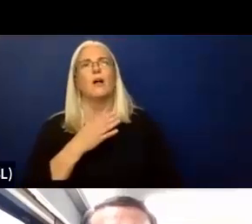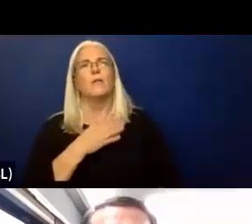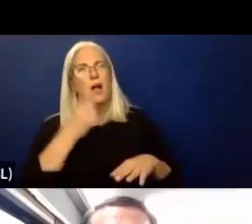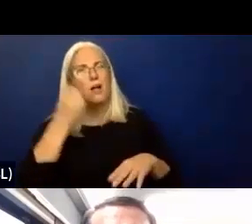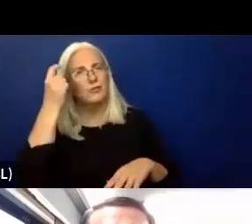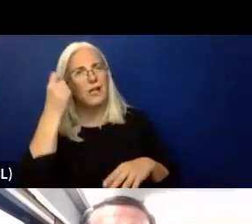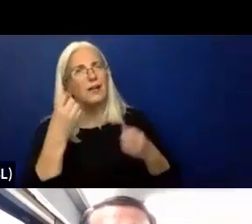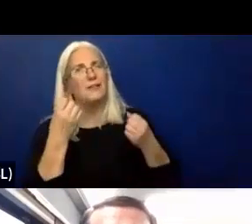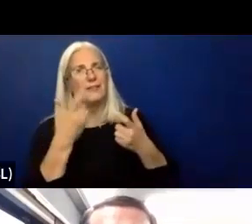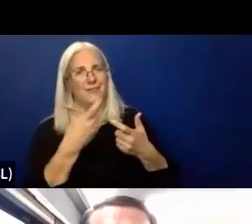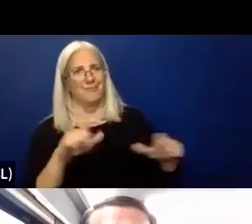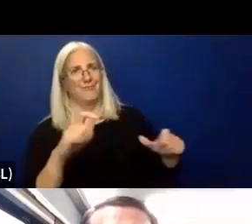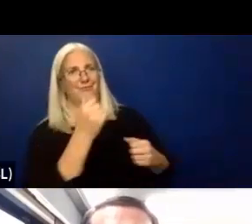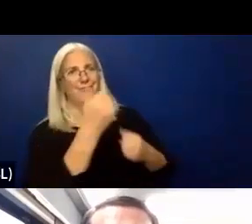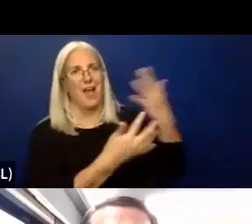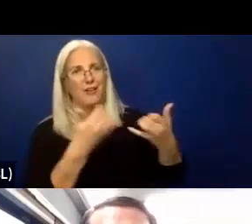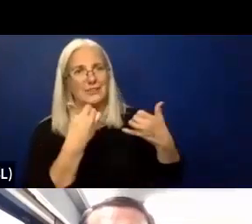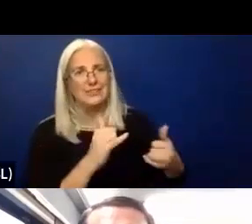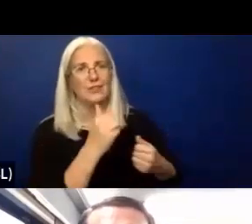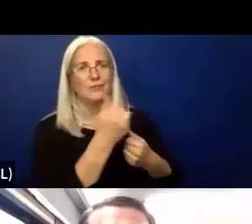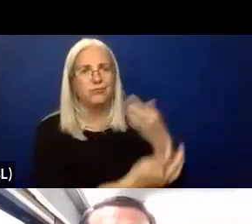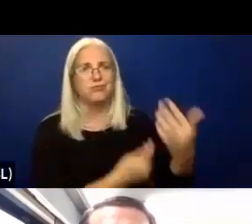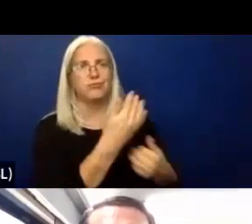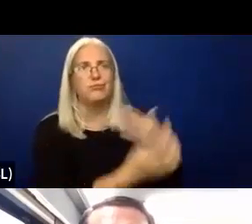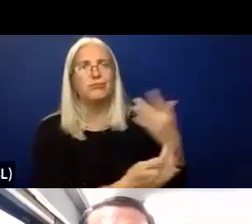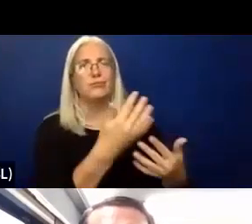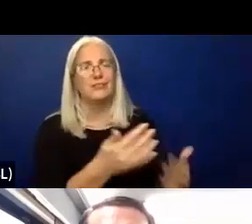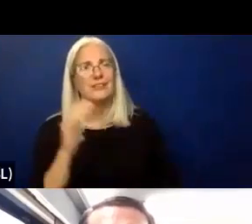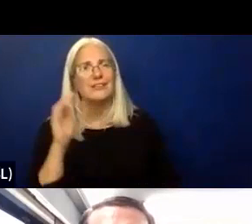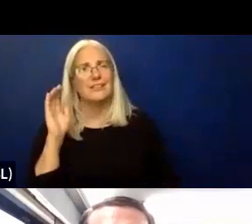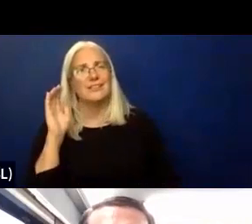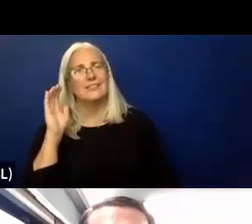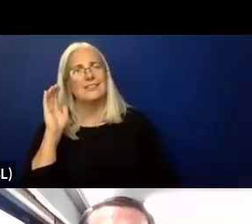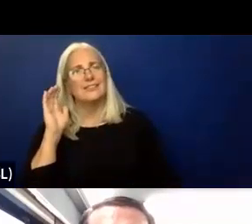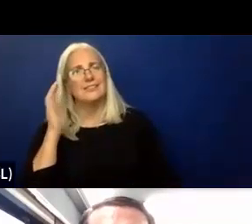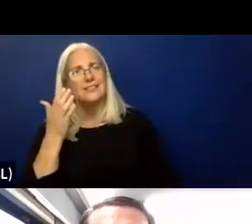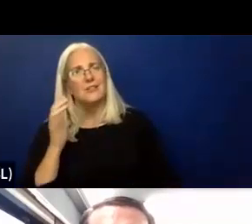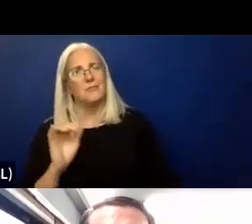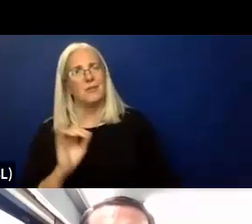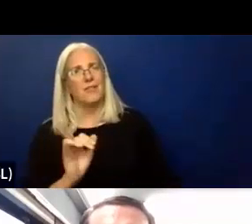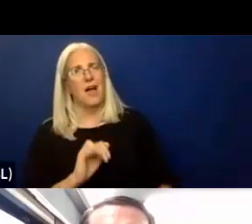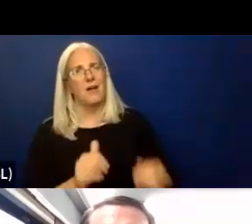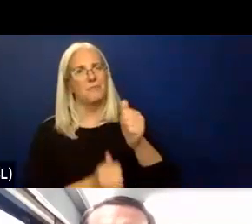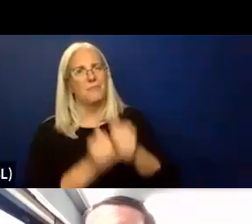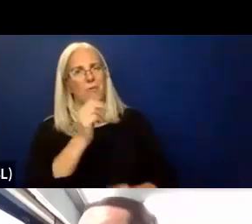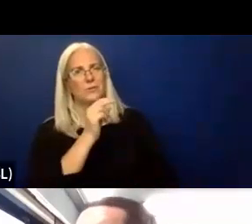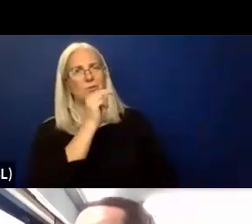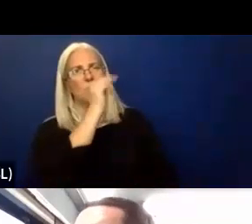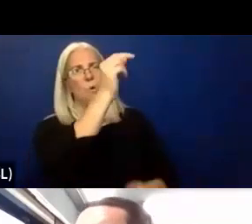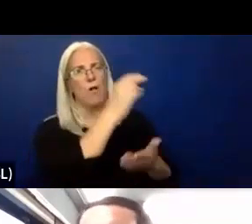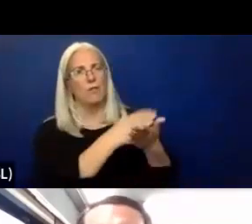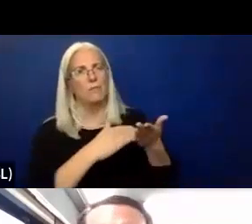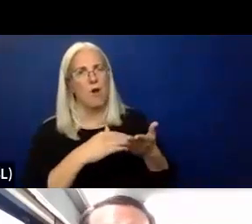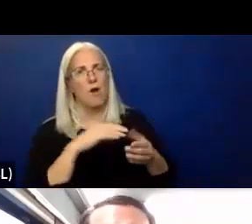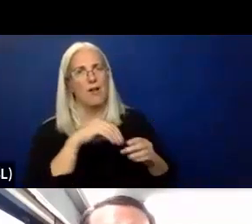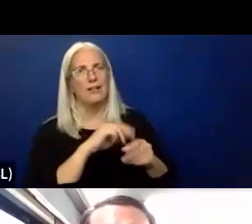for Chief Nichols or Chief Gosner, seems to be on either the northern side of the fire in Napa, kind of between Angwin and Calistoga, or on the